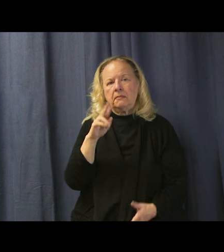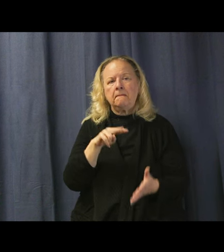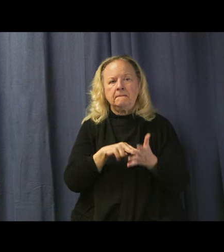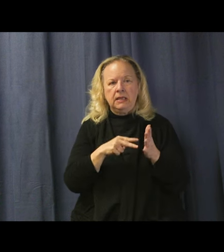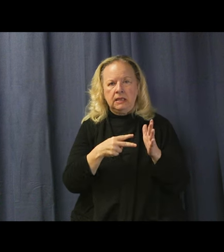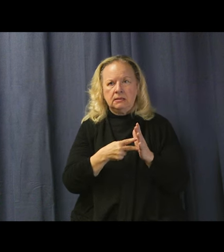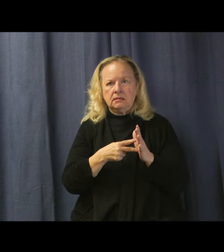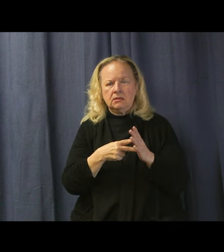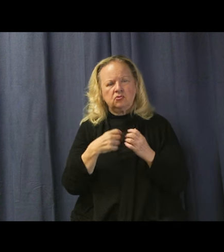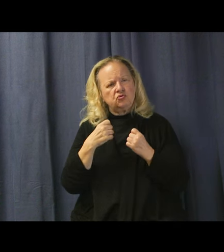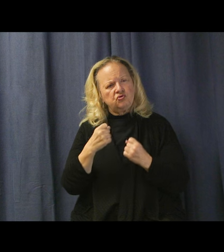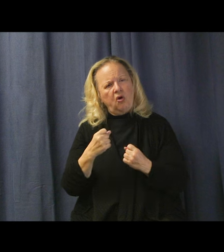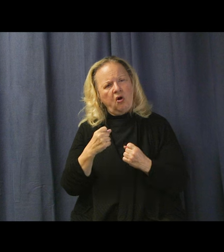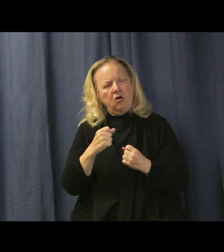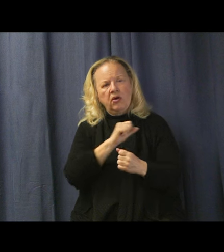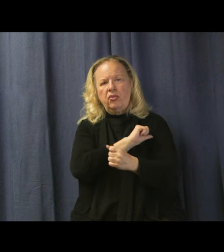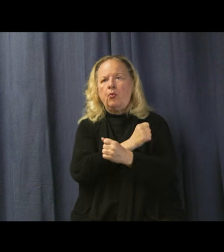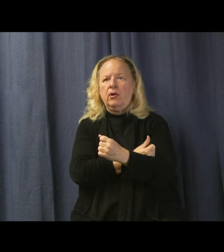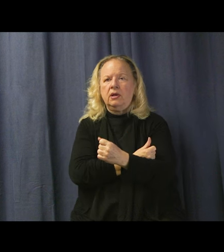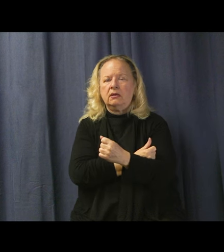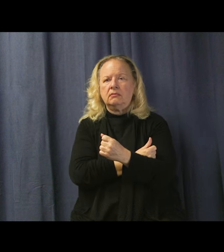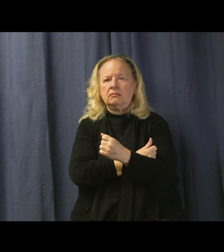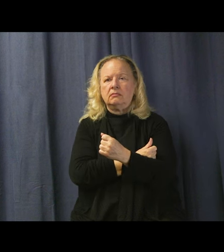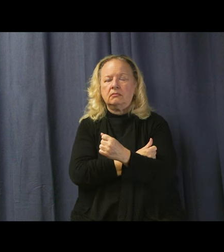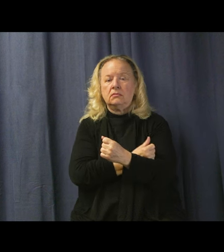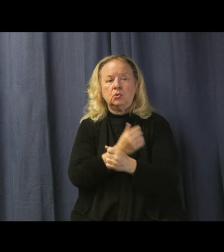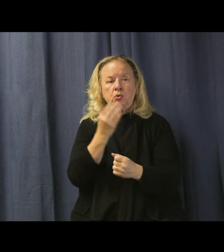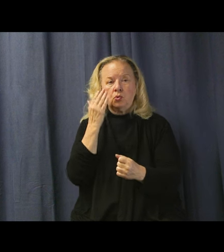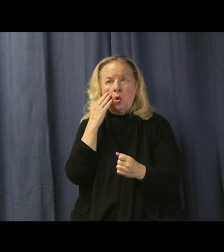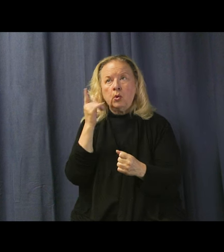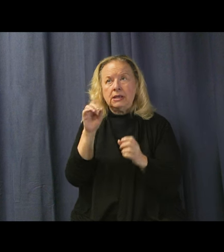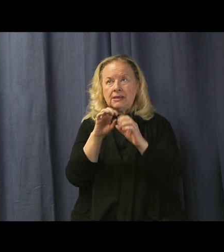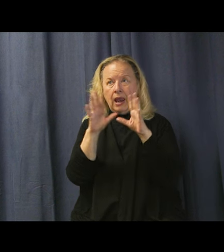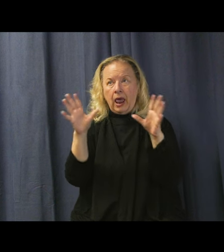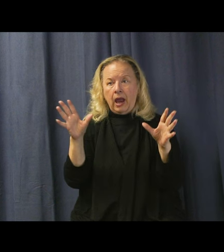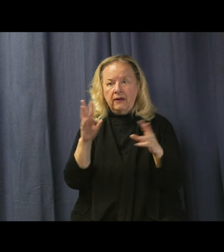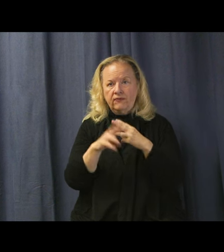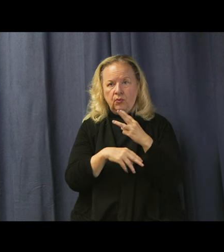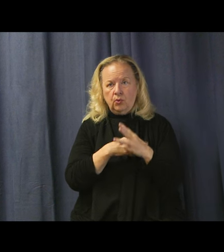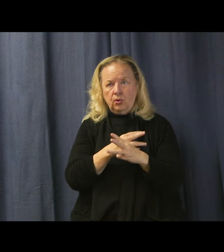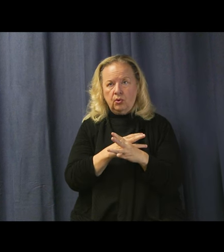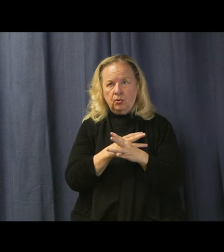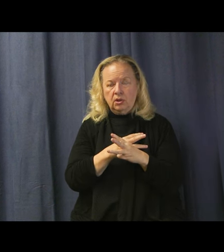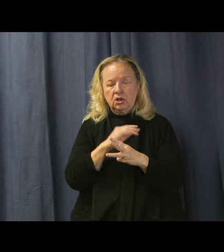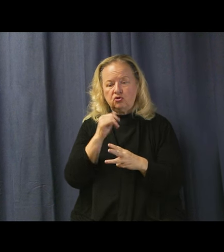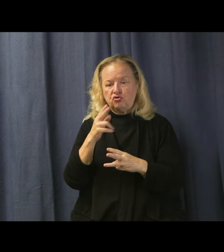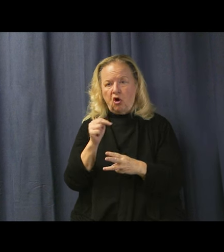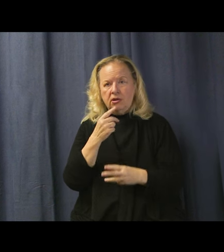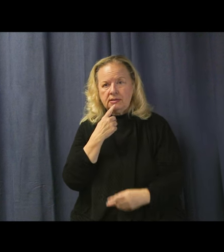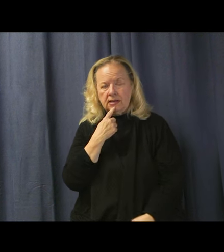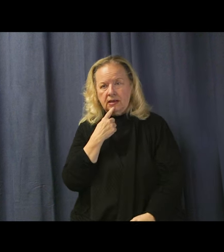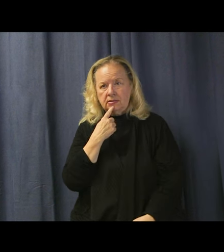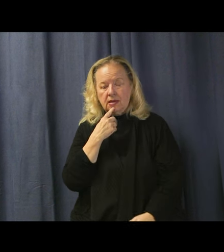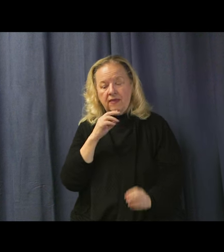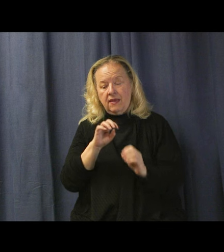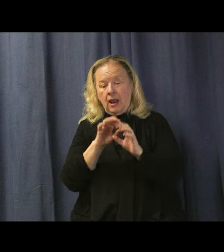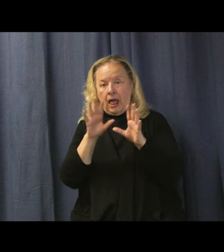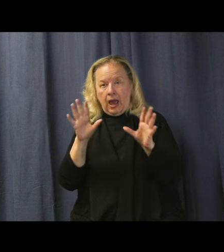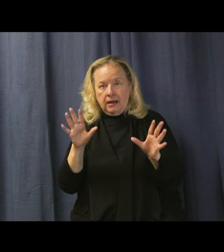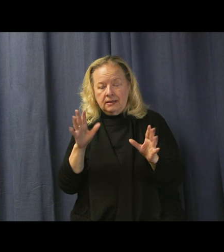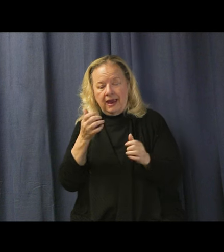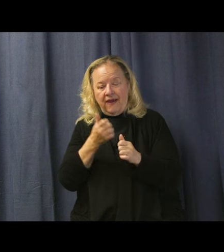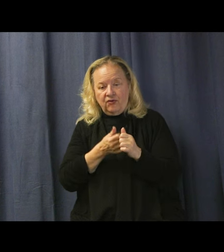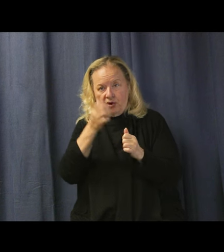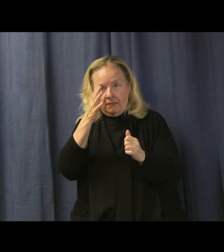a strong authority. Now, how many of you know he's the light of the world? And in John, it says, he that lights